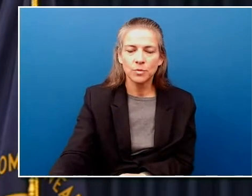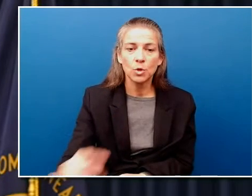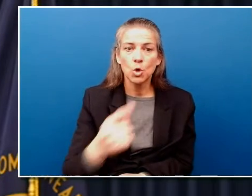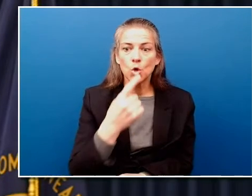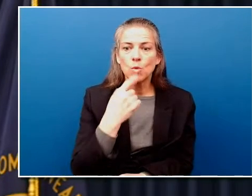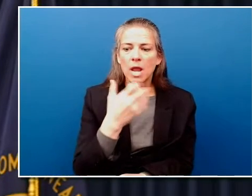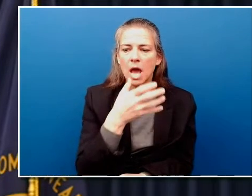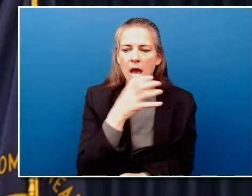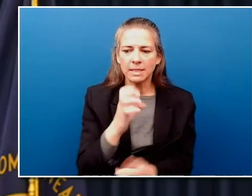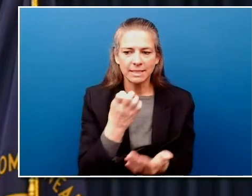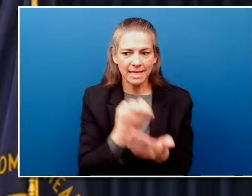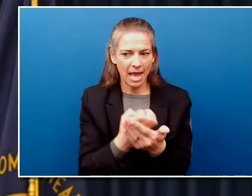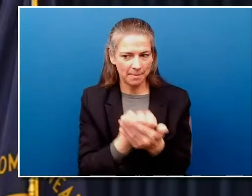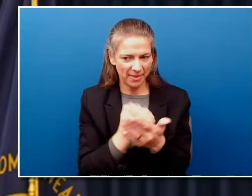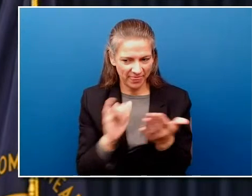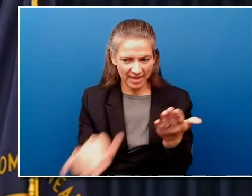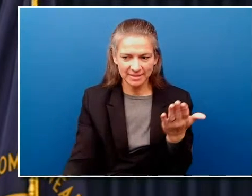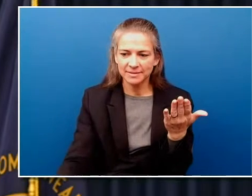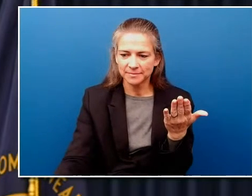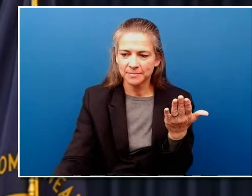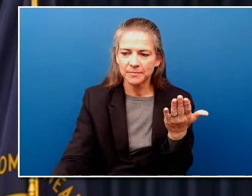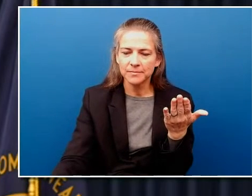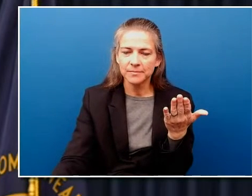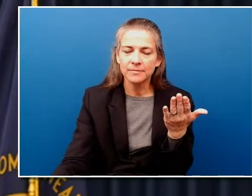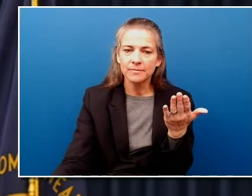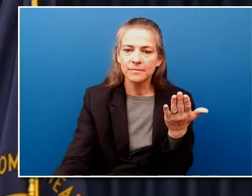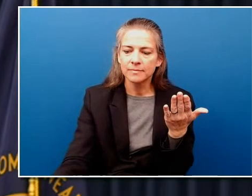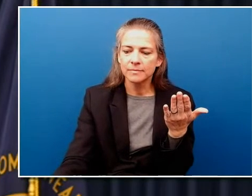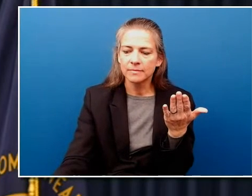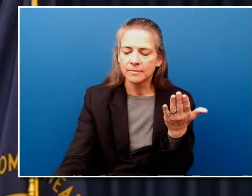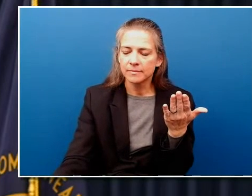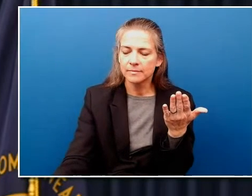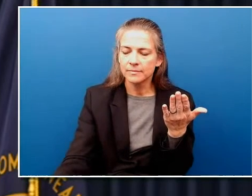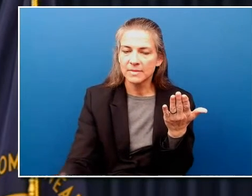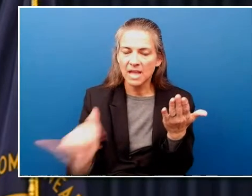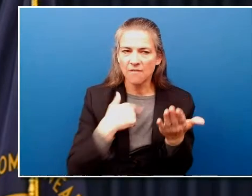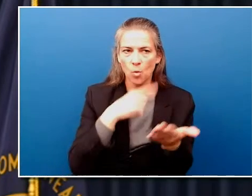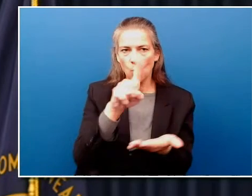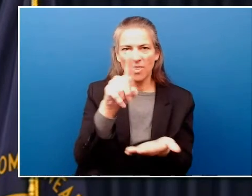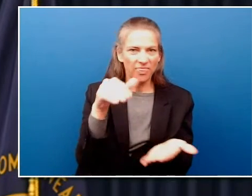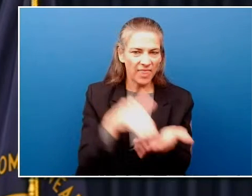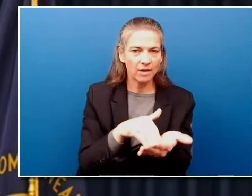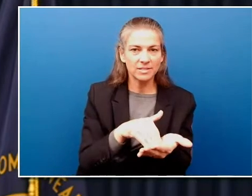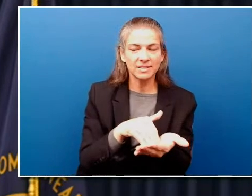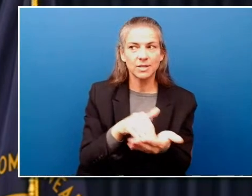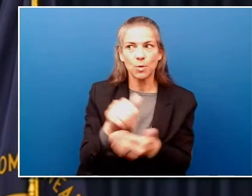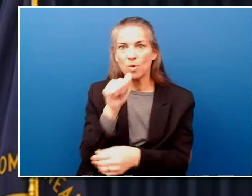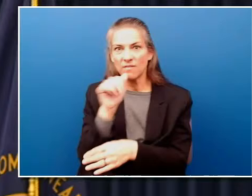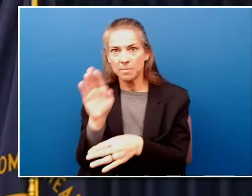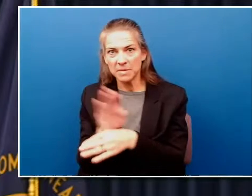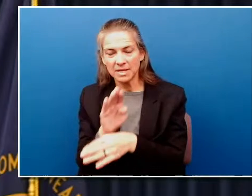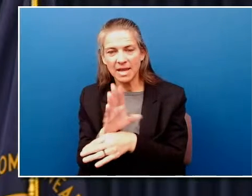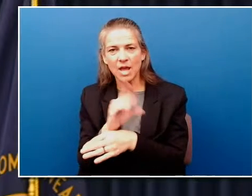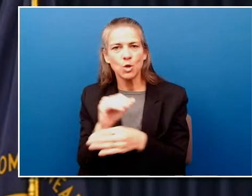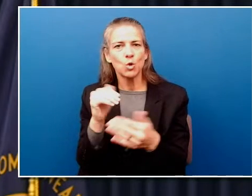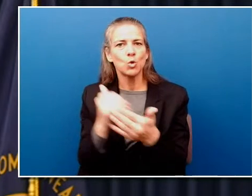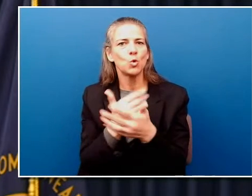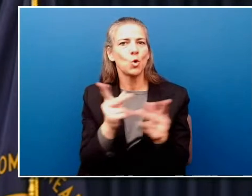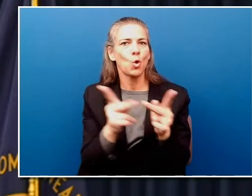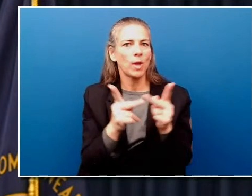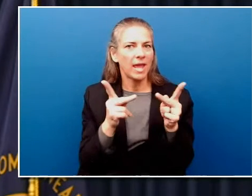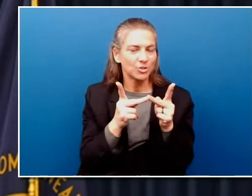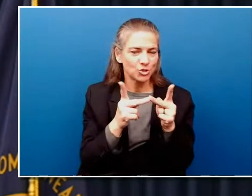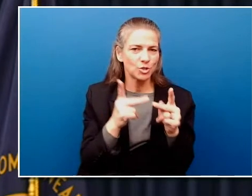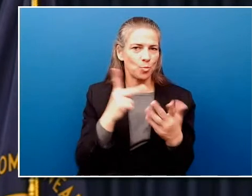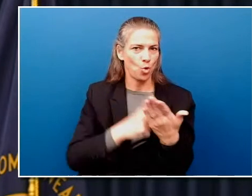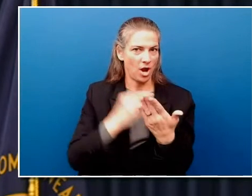the beginning of this administration, we've now announced well over 1,000 private sector and new location and expansion projects